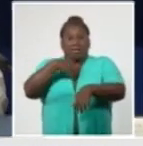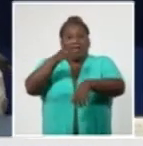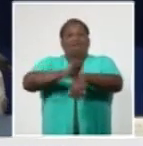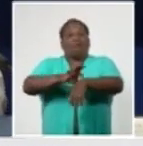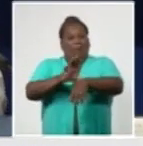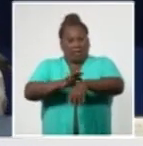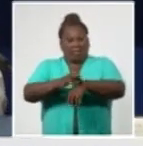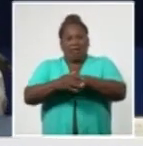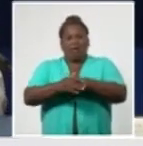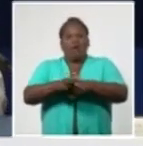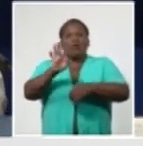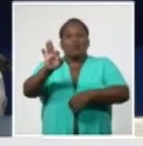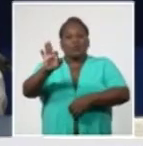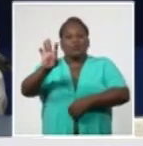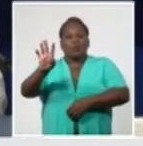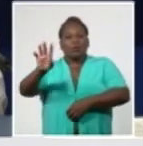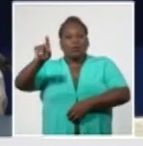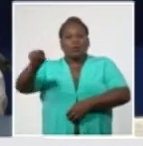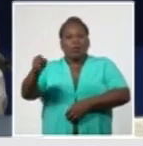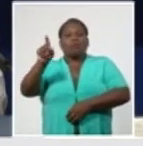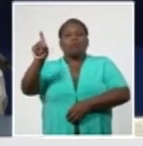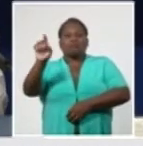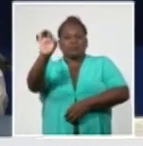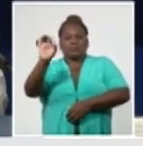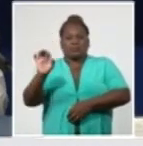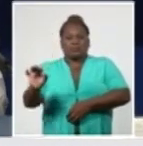110 people.